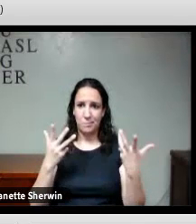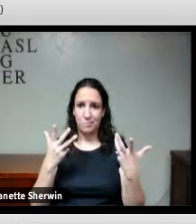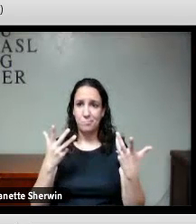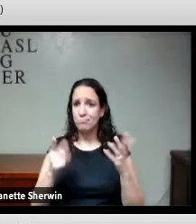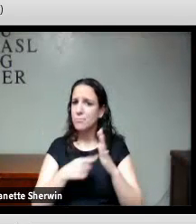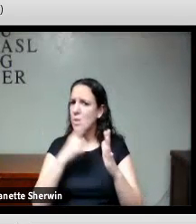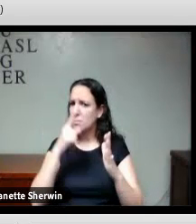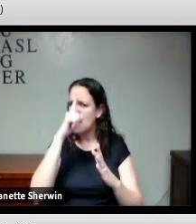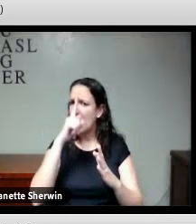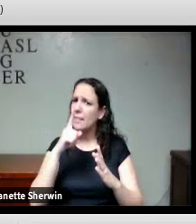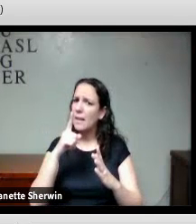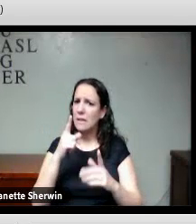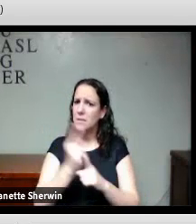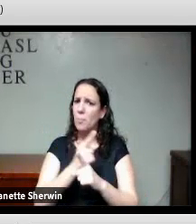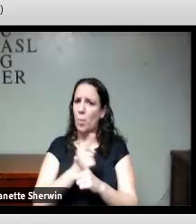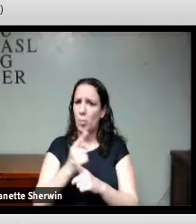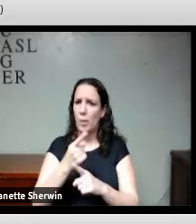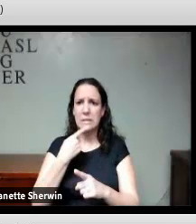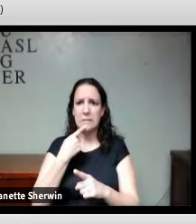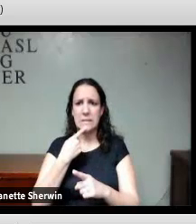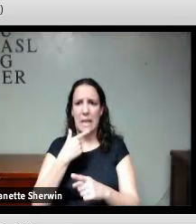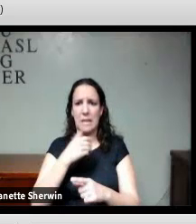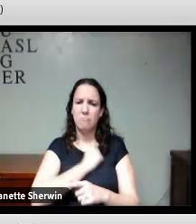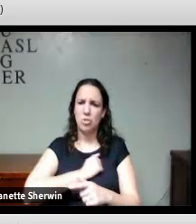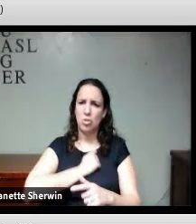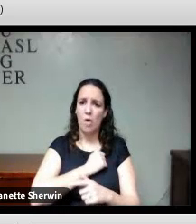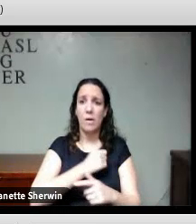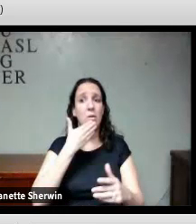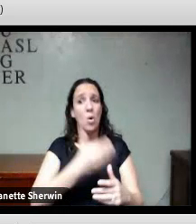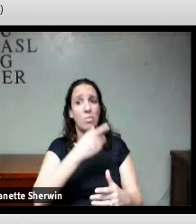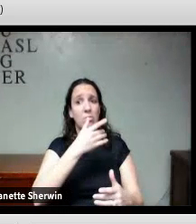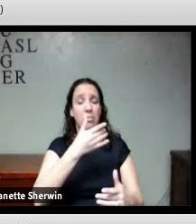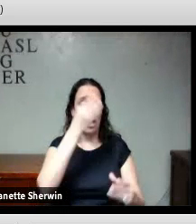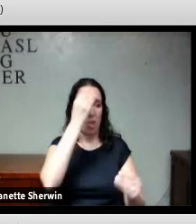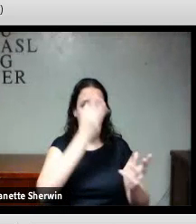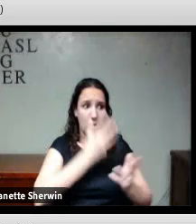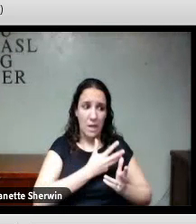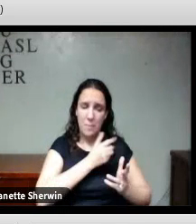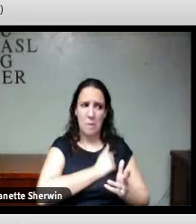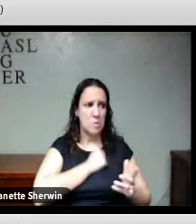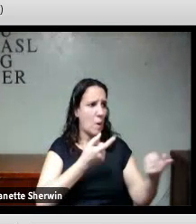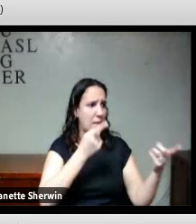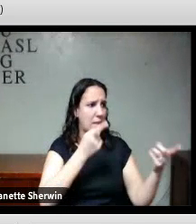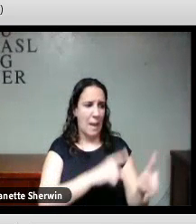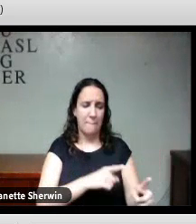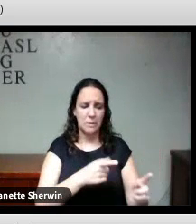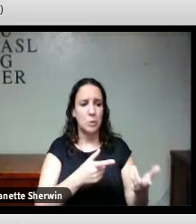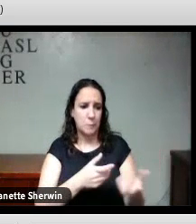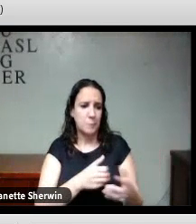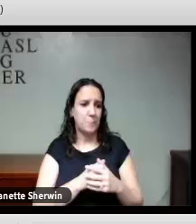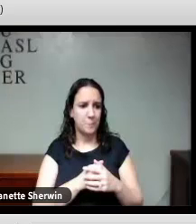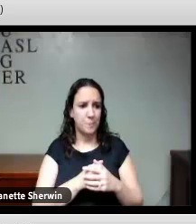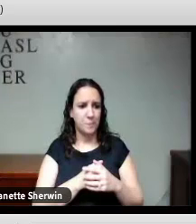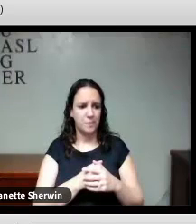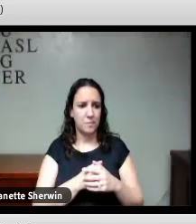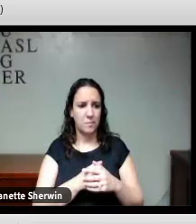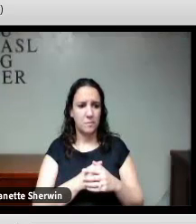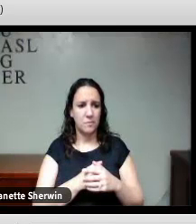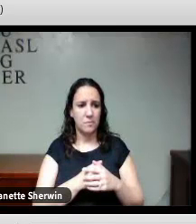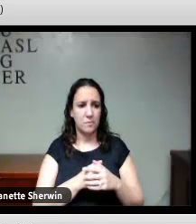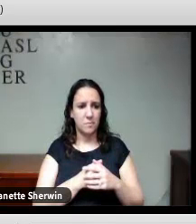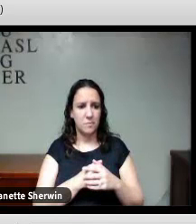to express empathy when you say thank you. Thank you so much for calling that to our attention. I'm so sorry that happened to you. I may have mentioned this at the